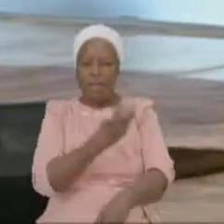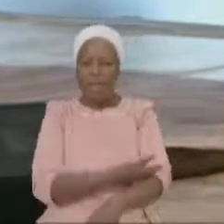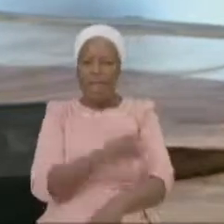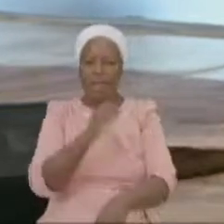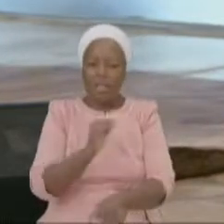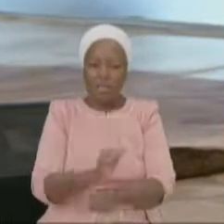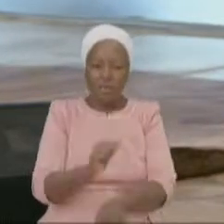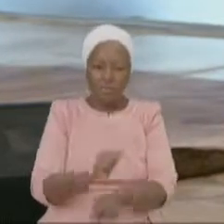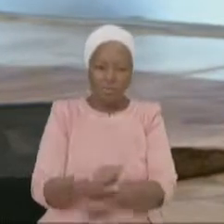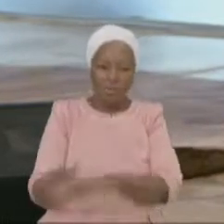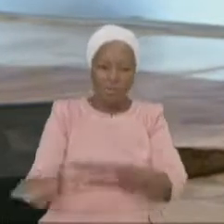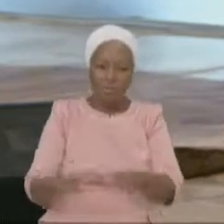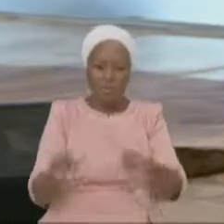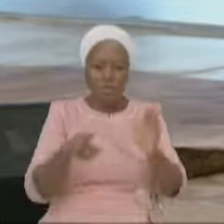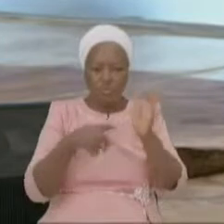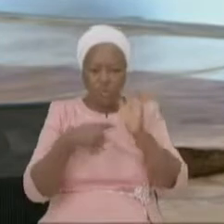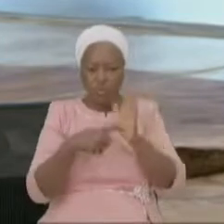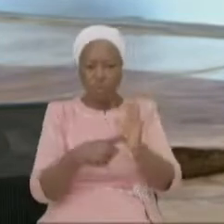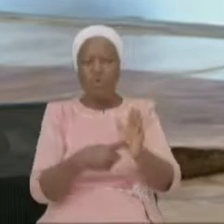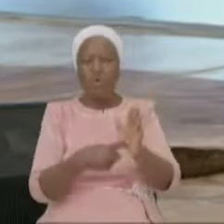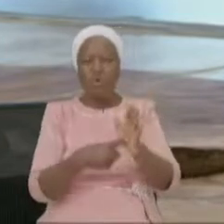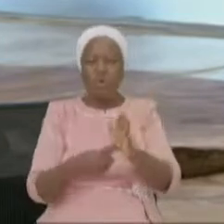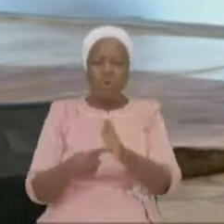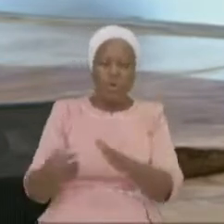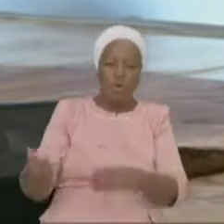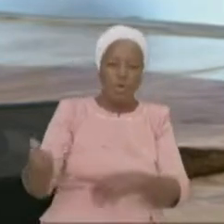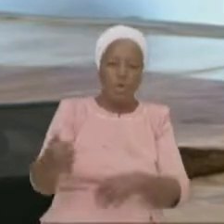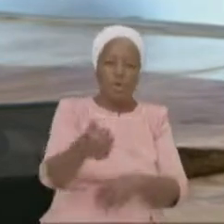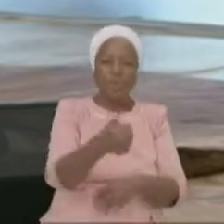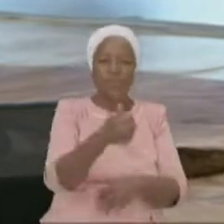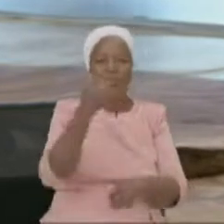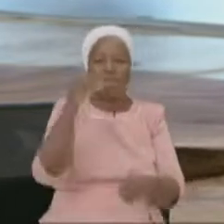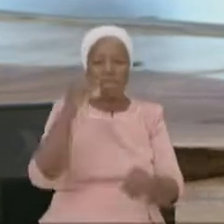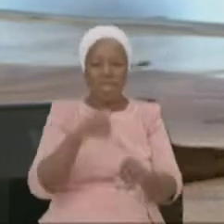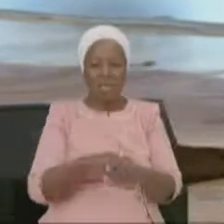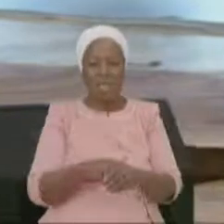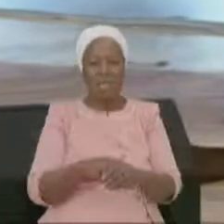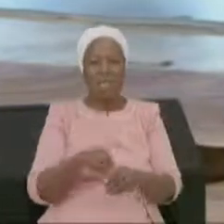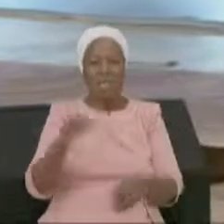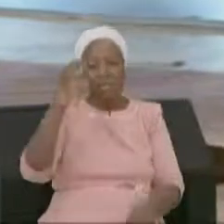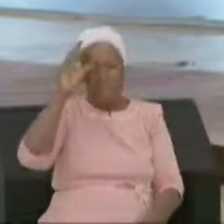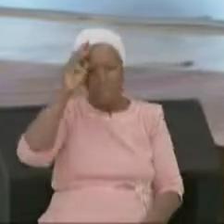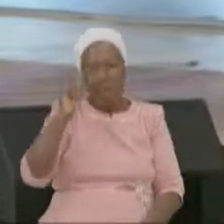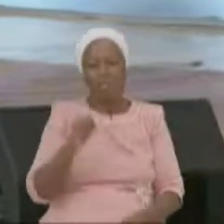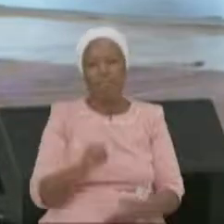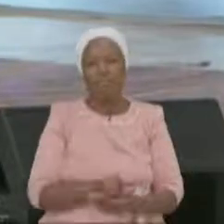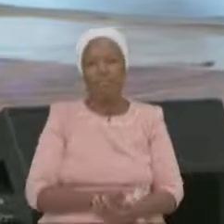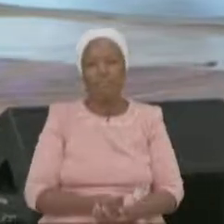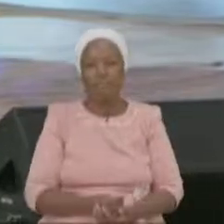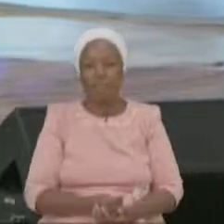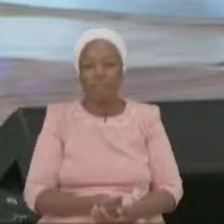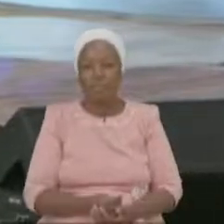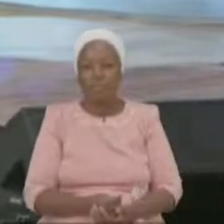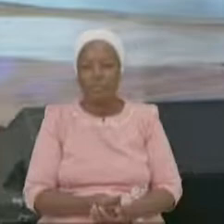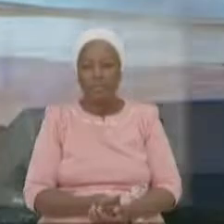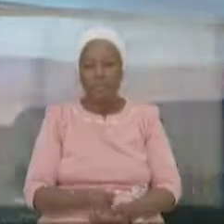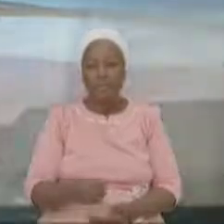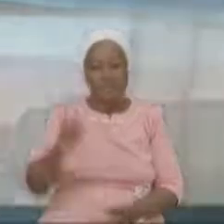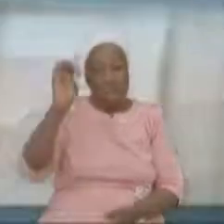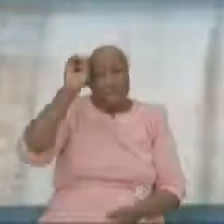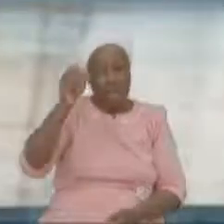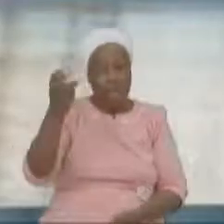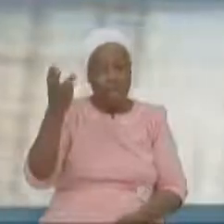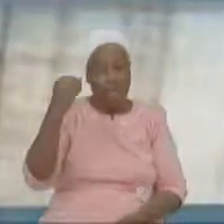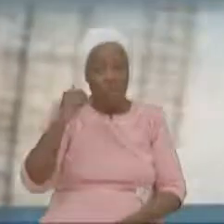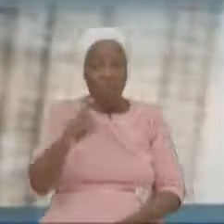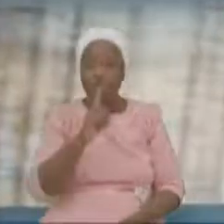do show forth themselves in him. He was actually talking of